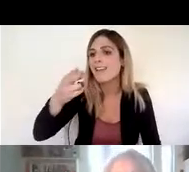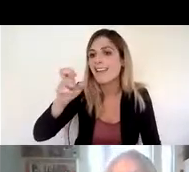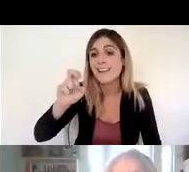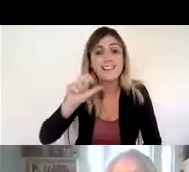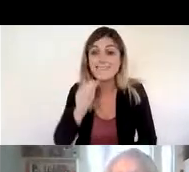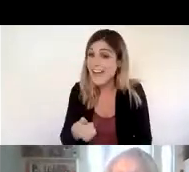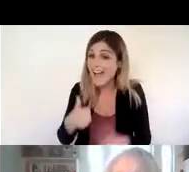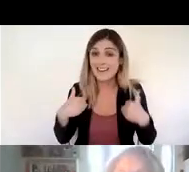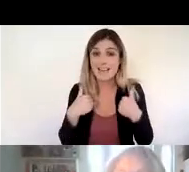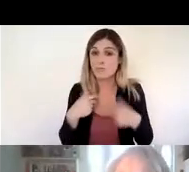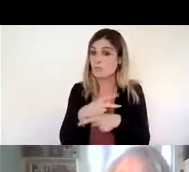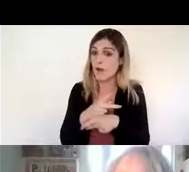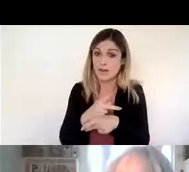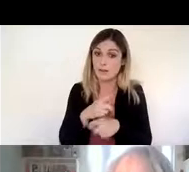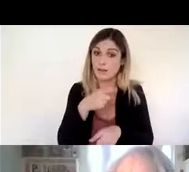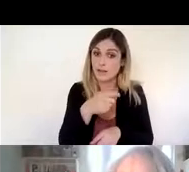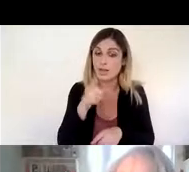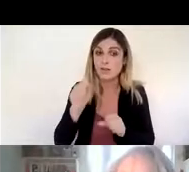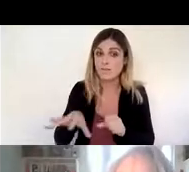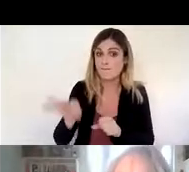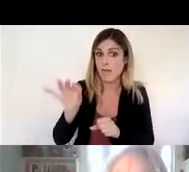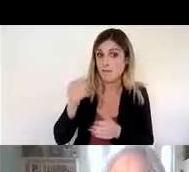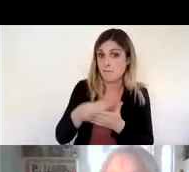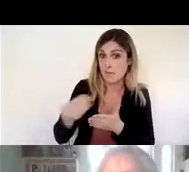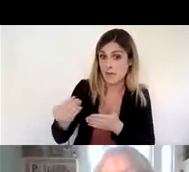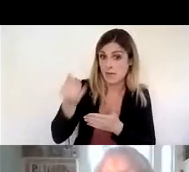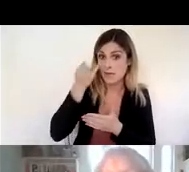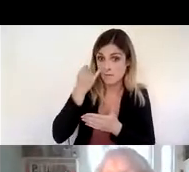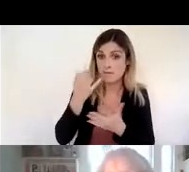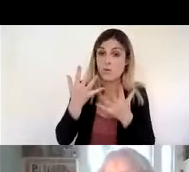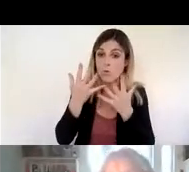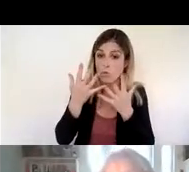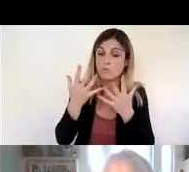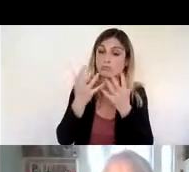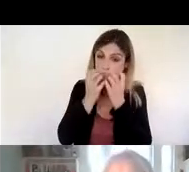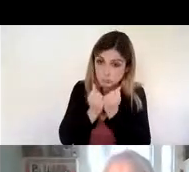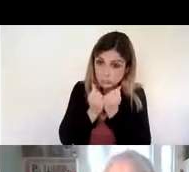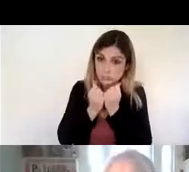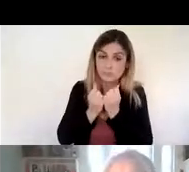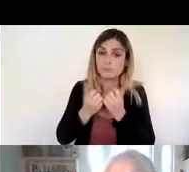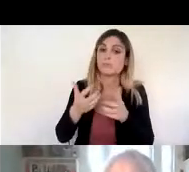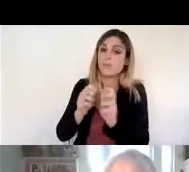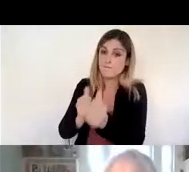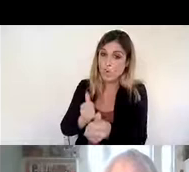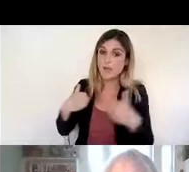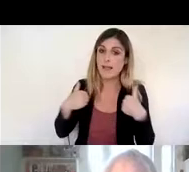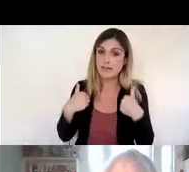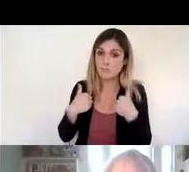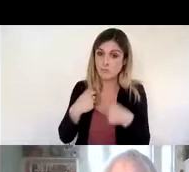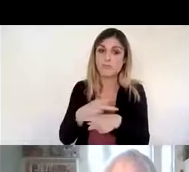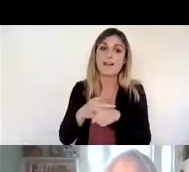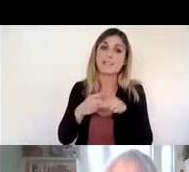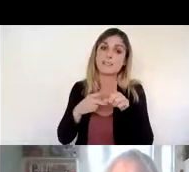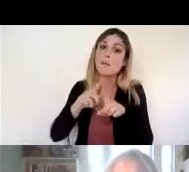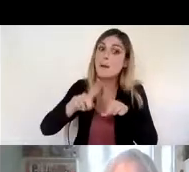products. And this is one that you can look for if you feel that you need to be taking vitamin D3, but you don't want to take the one that's derived from